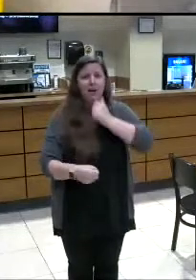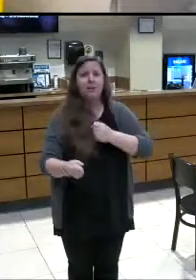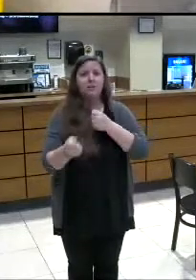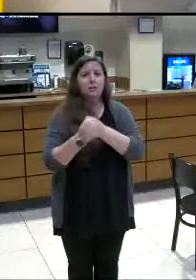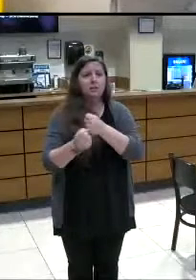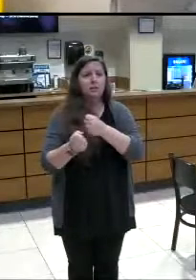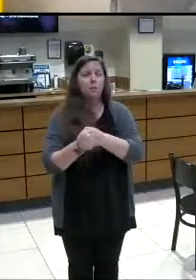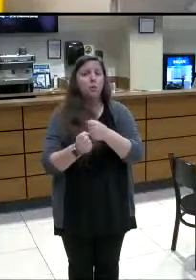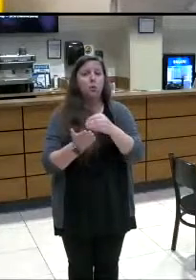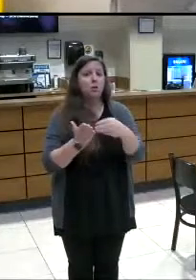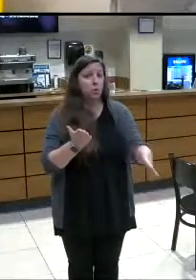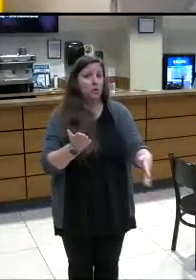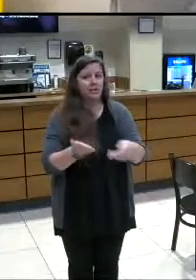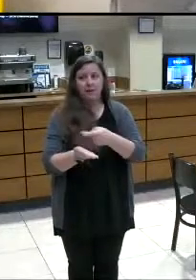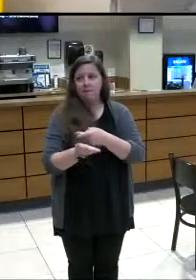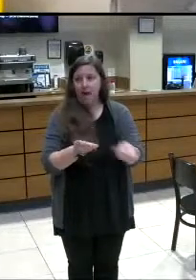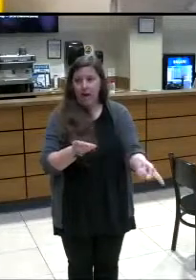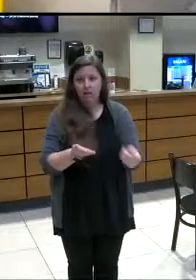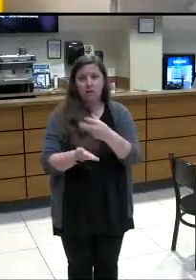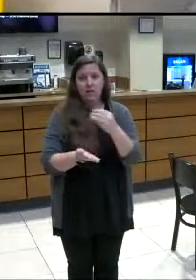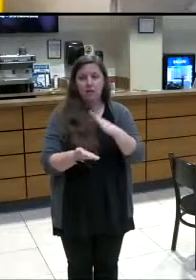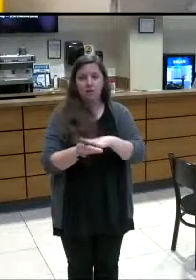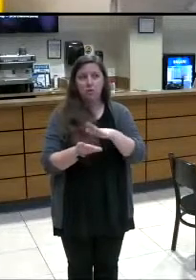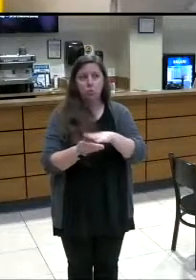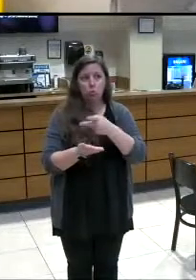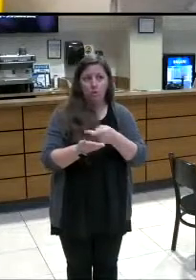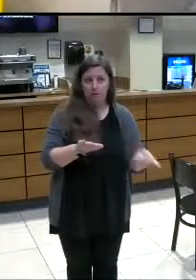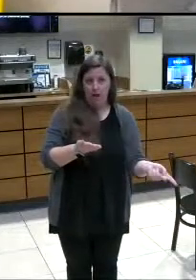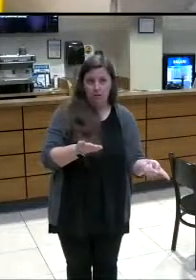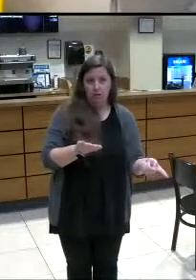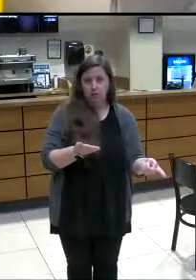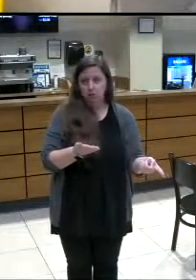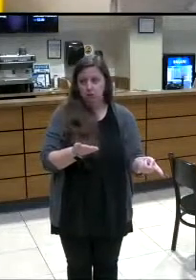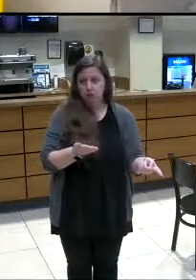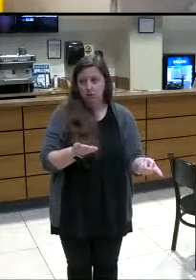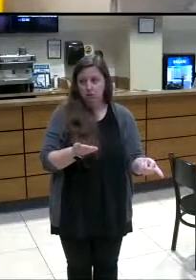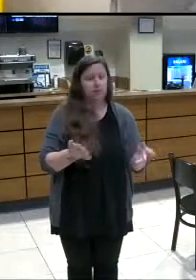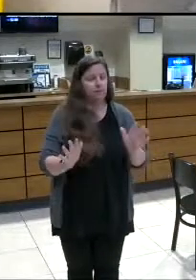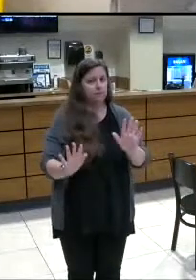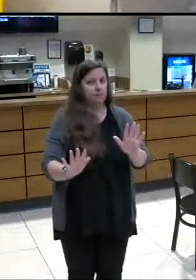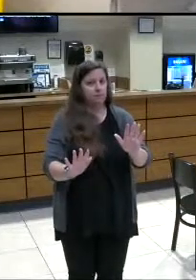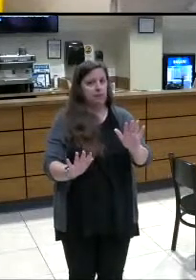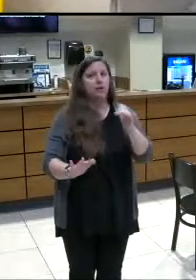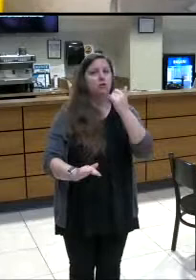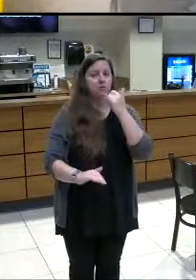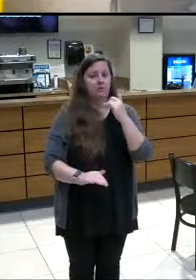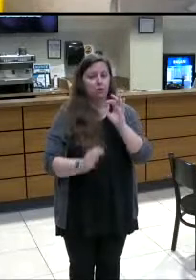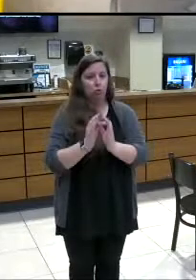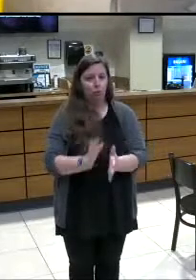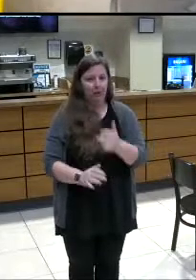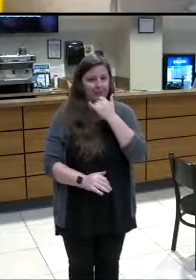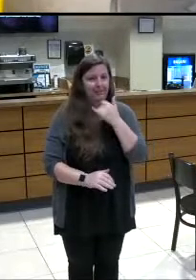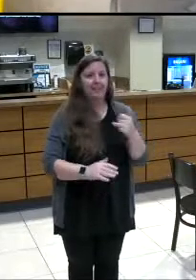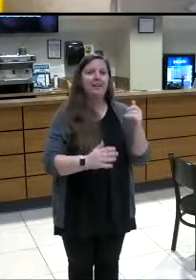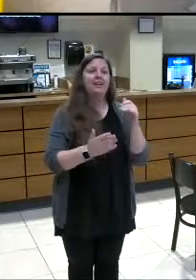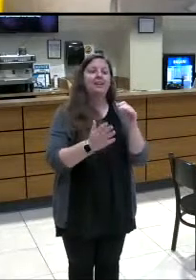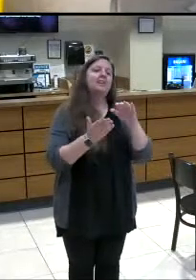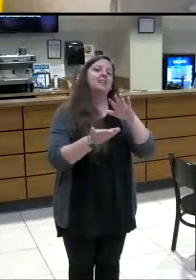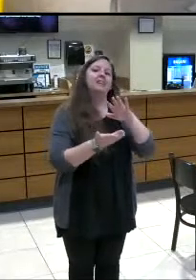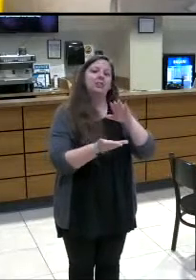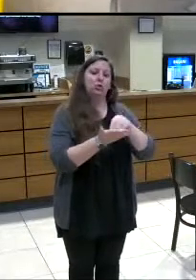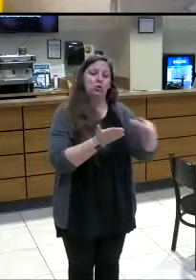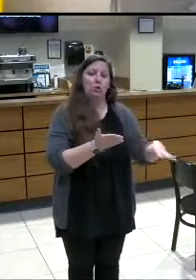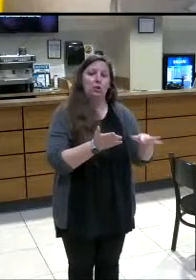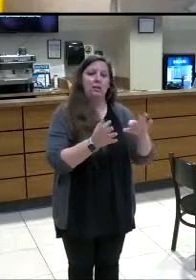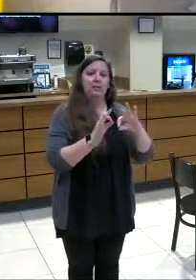well as the schools to ensure that all students feel safe, that they are connected, and that they are able